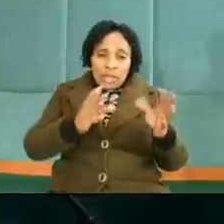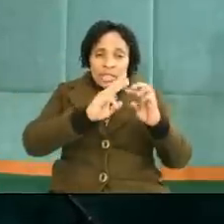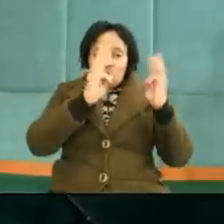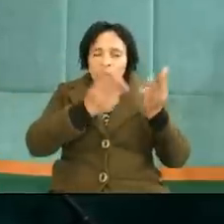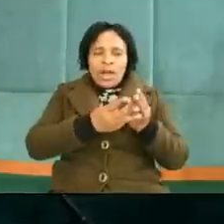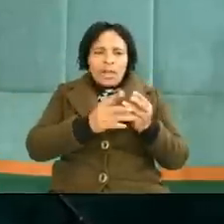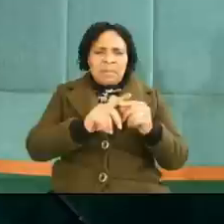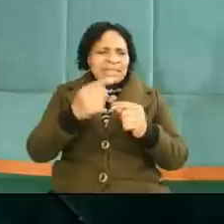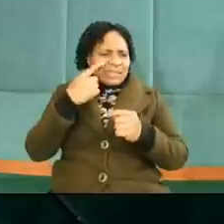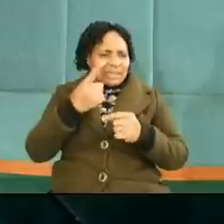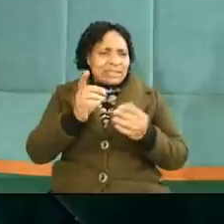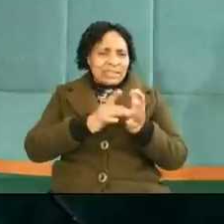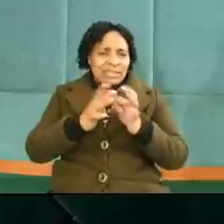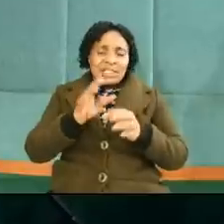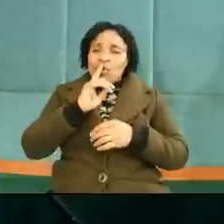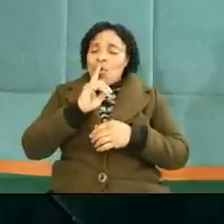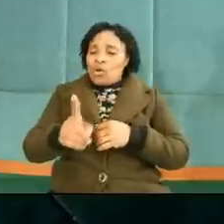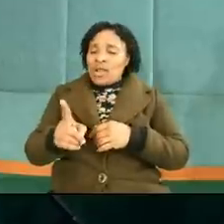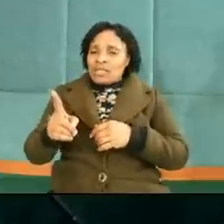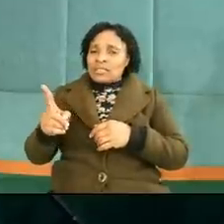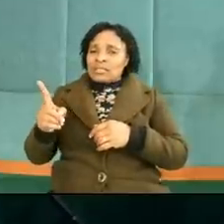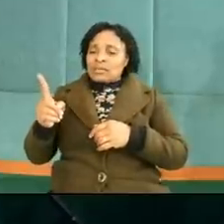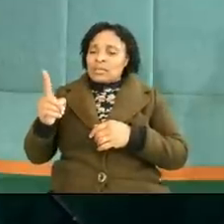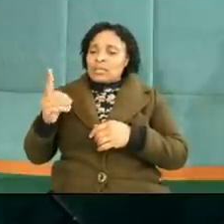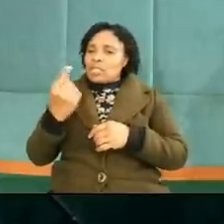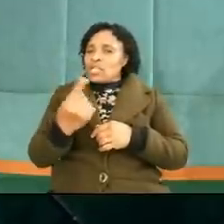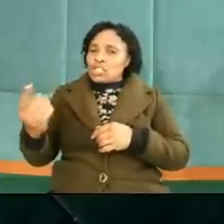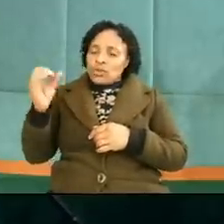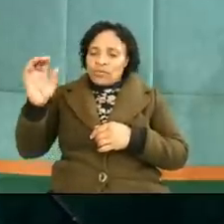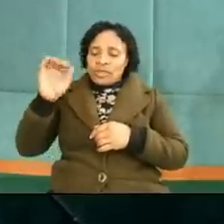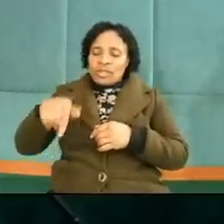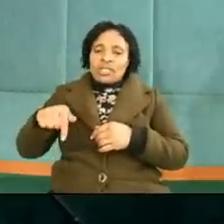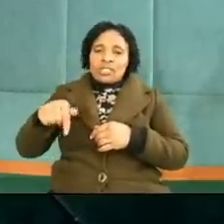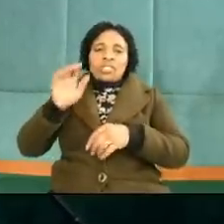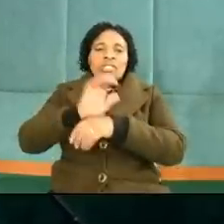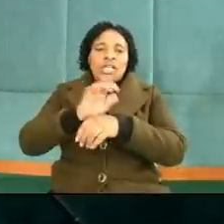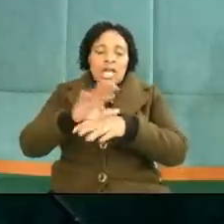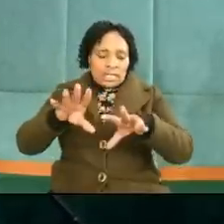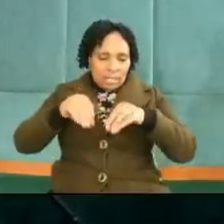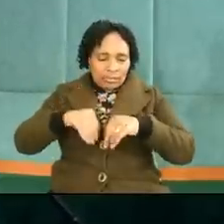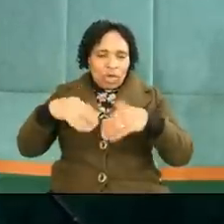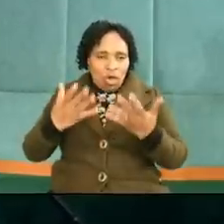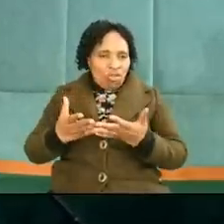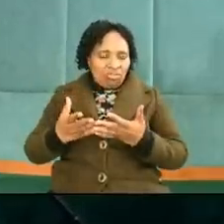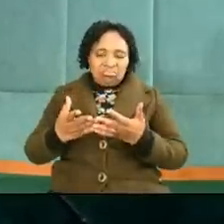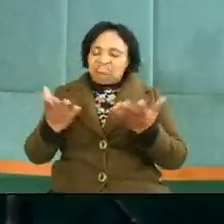see, Jesus can't come until everybody get the chance to either accept or deny. Are you with